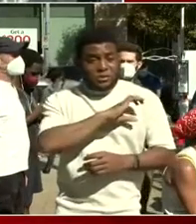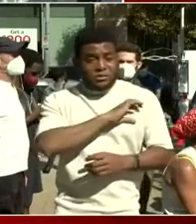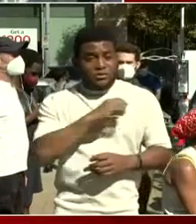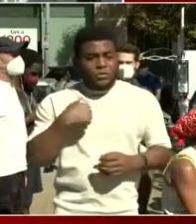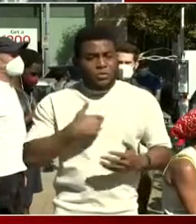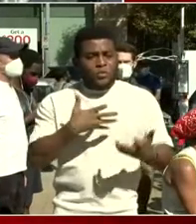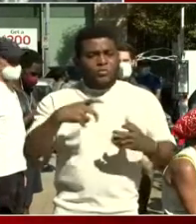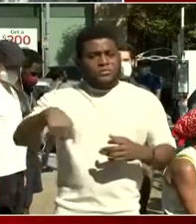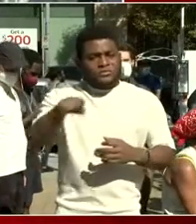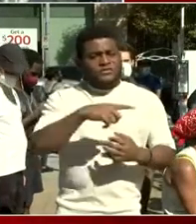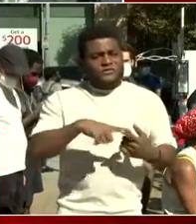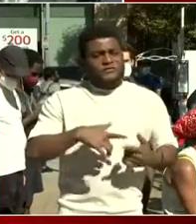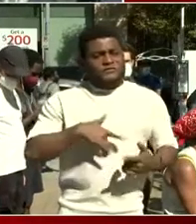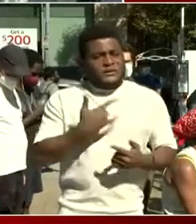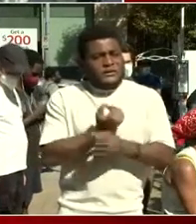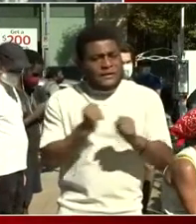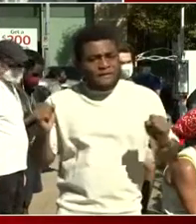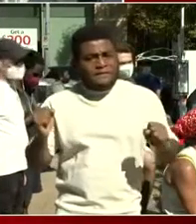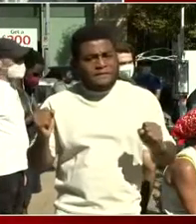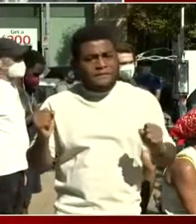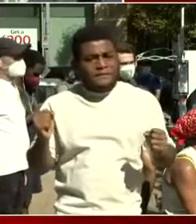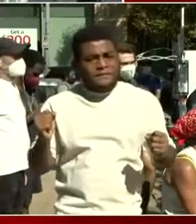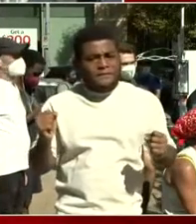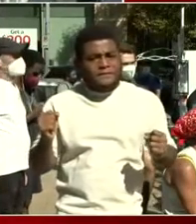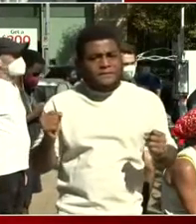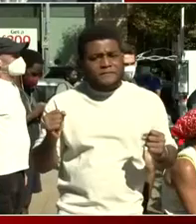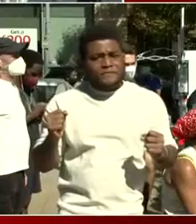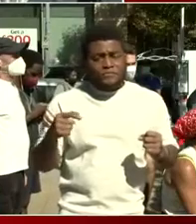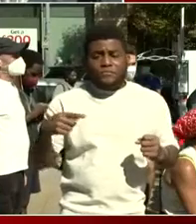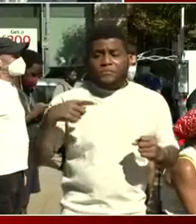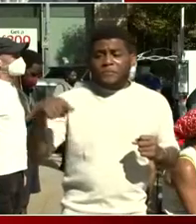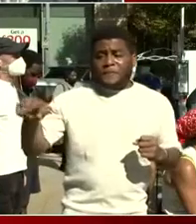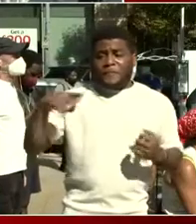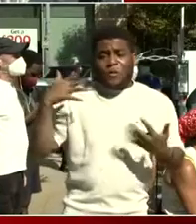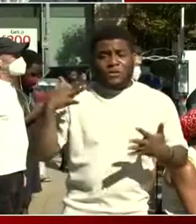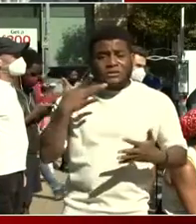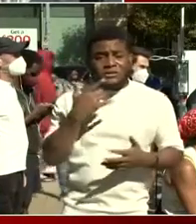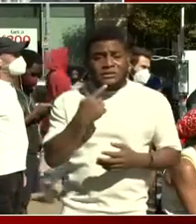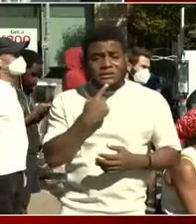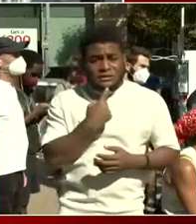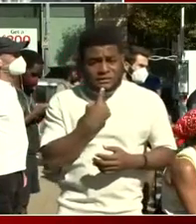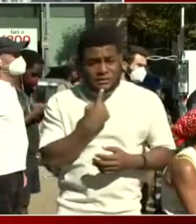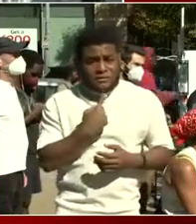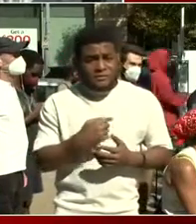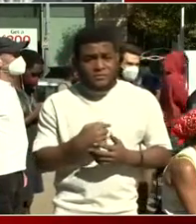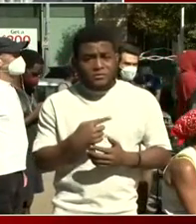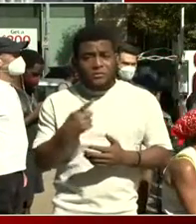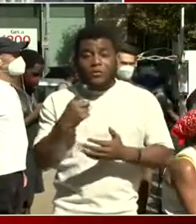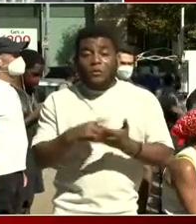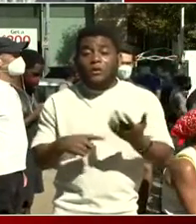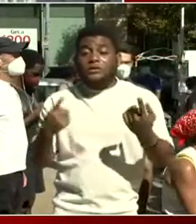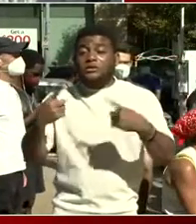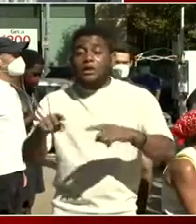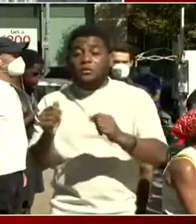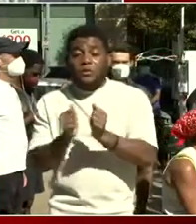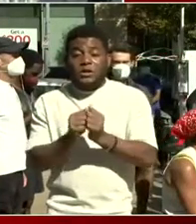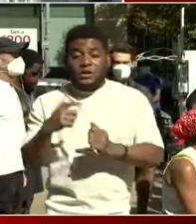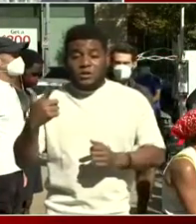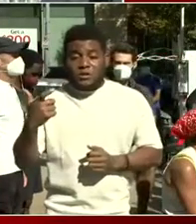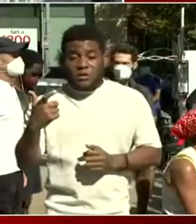other parts of our ecosystem, you know, as you mentioned, or one of the other, I think it was Paul mentioned, what happens with the gun cases. We